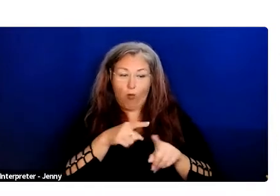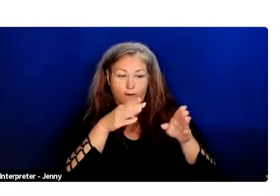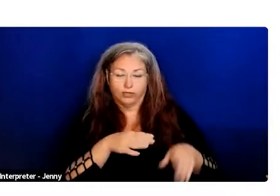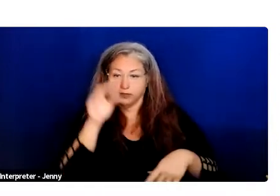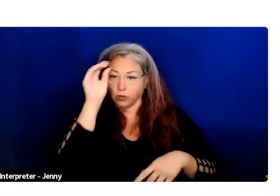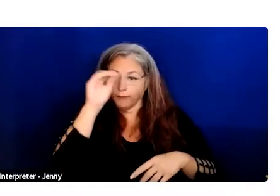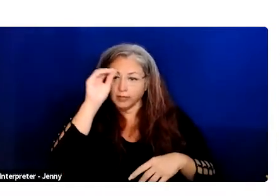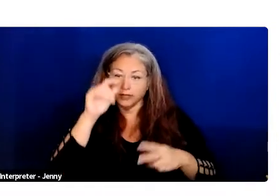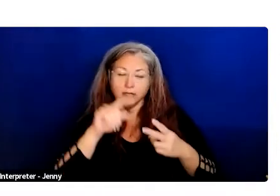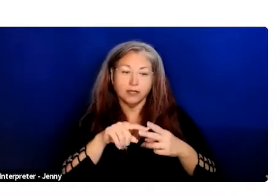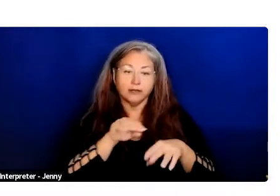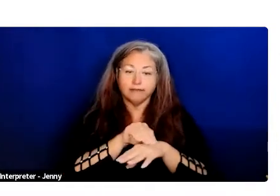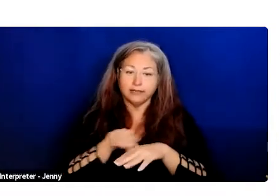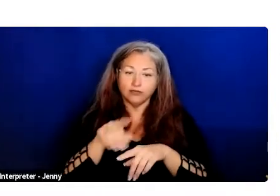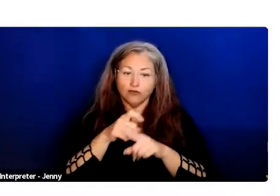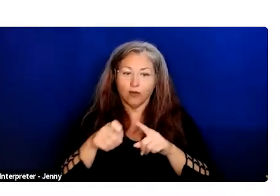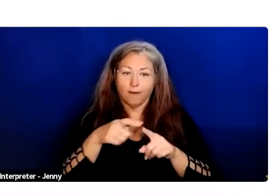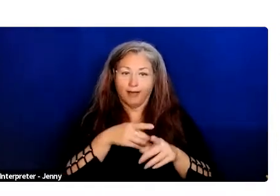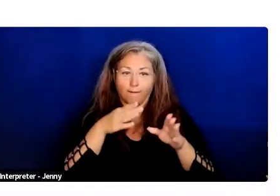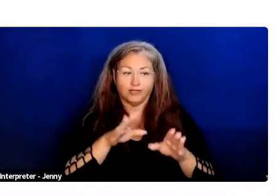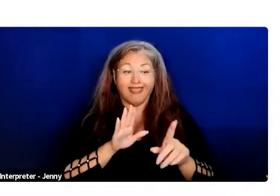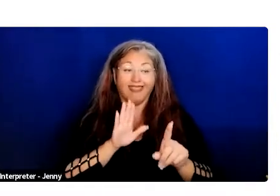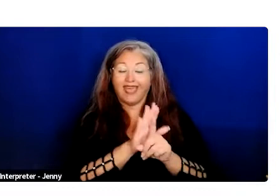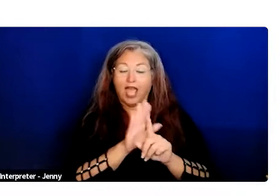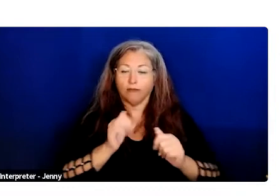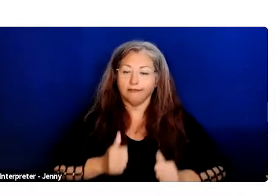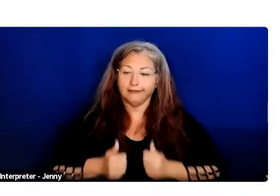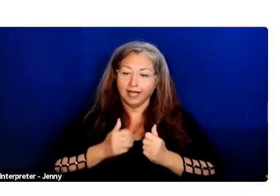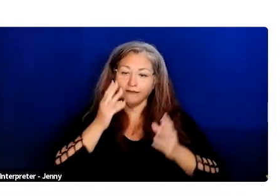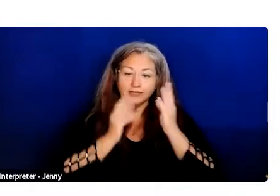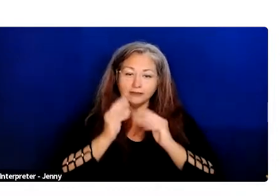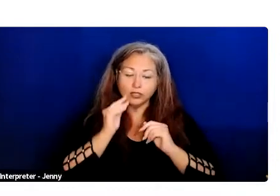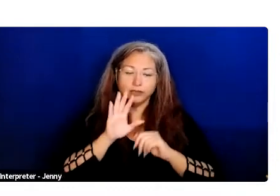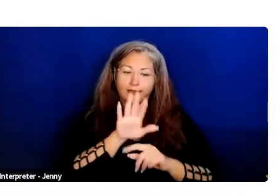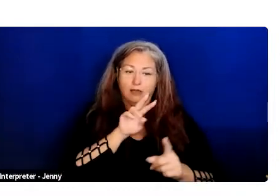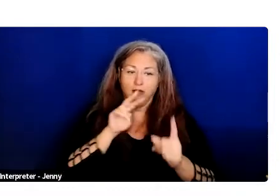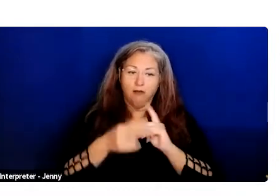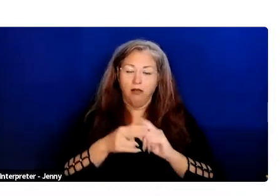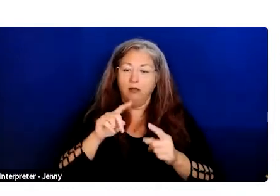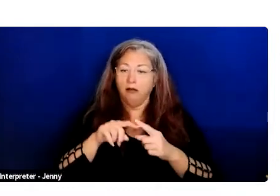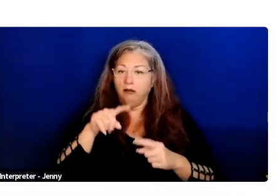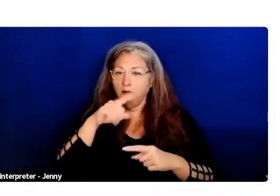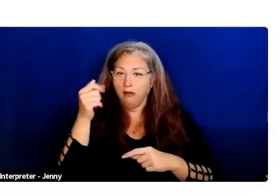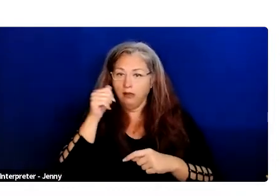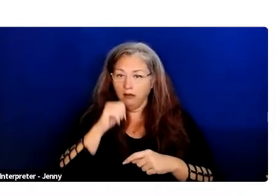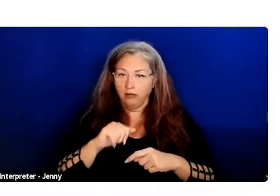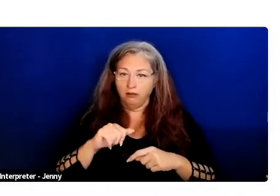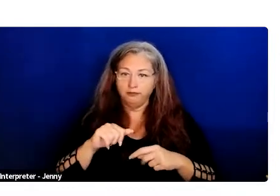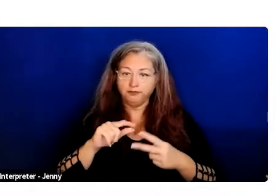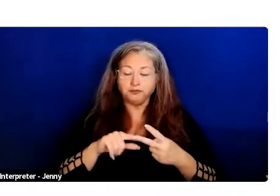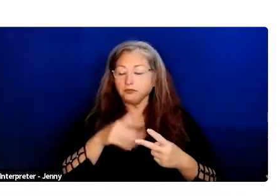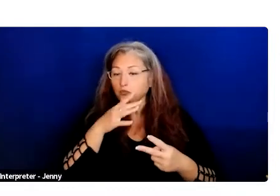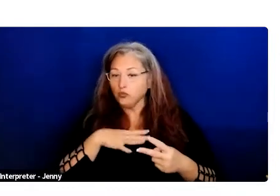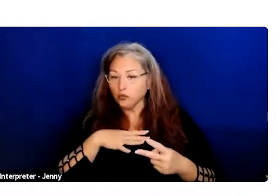the extension of somebody else's lived experience and perception of Black girls and